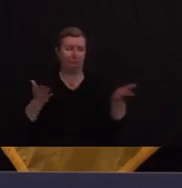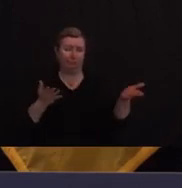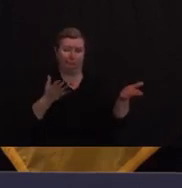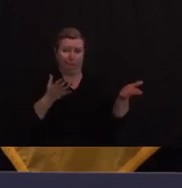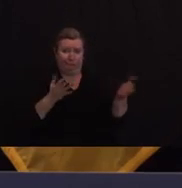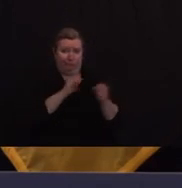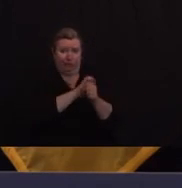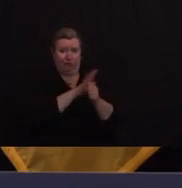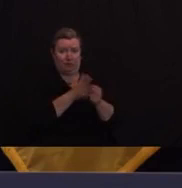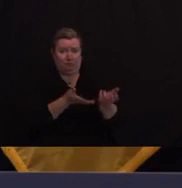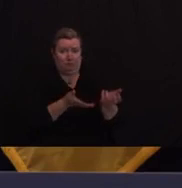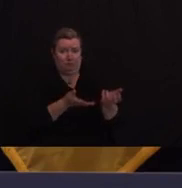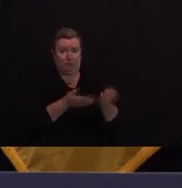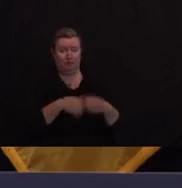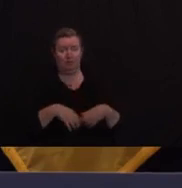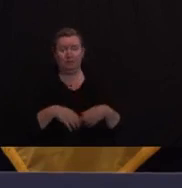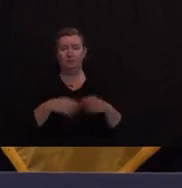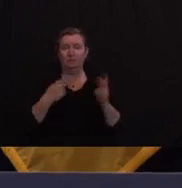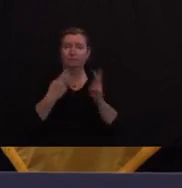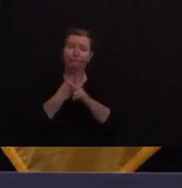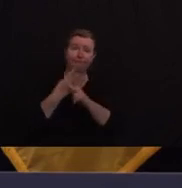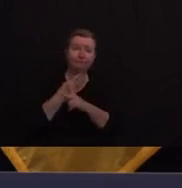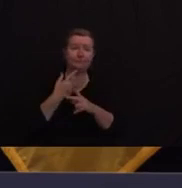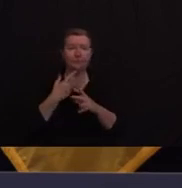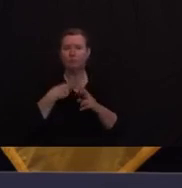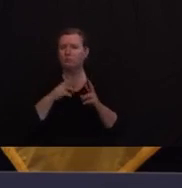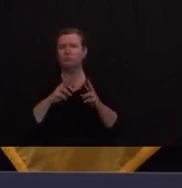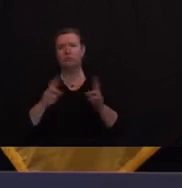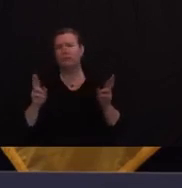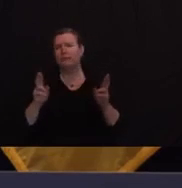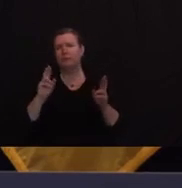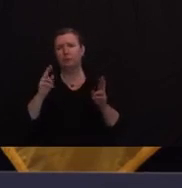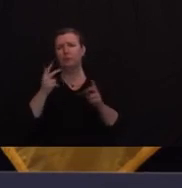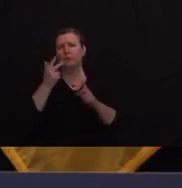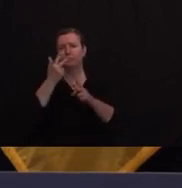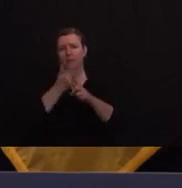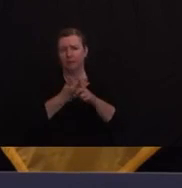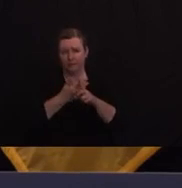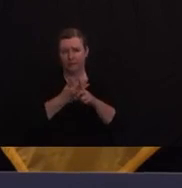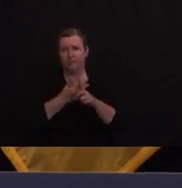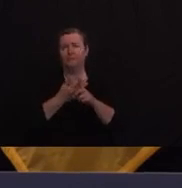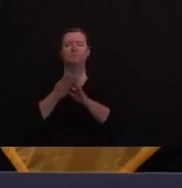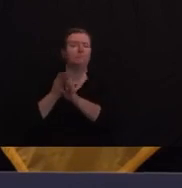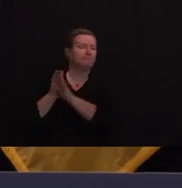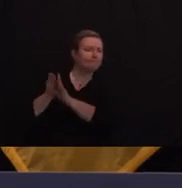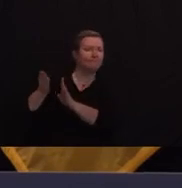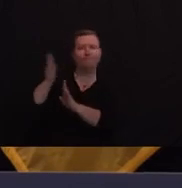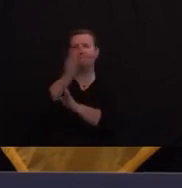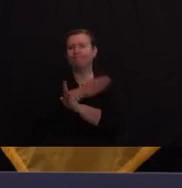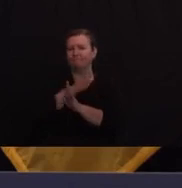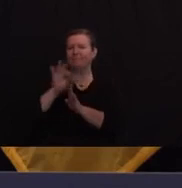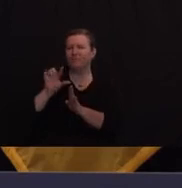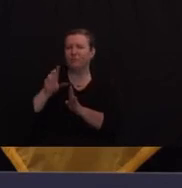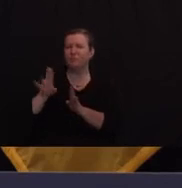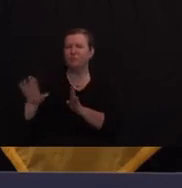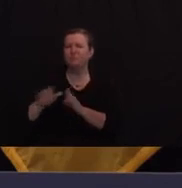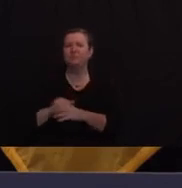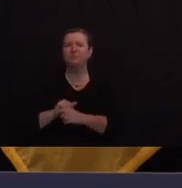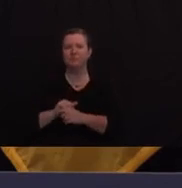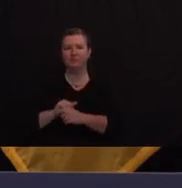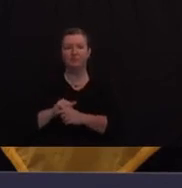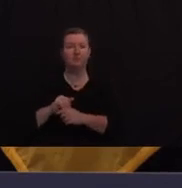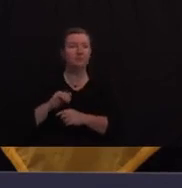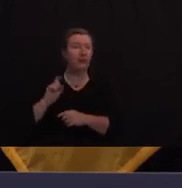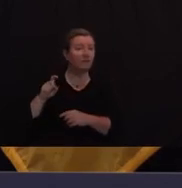whenever that cycle occurs. So if this is an annual event, I'll bet you we'll be here a year from now talking about mega sites for a